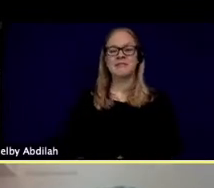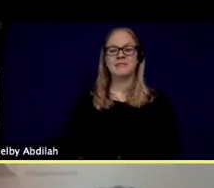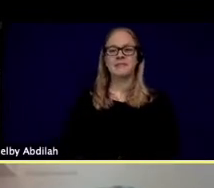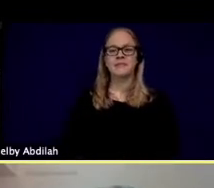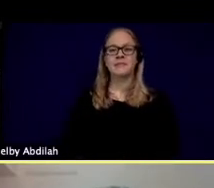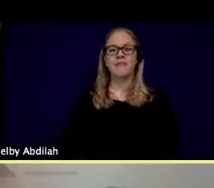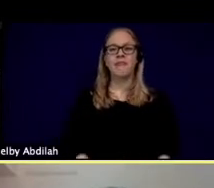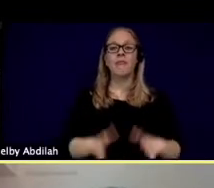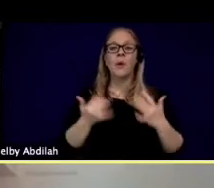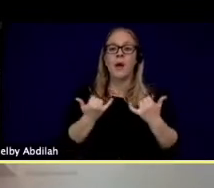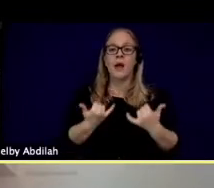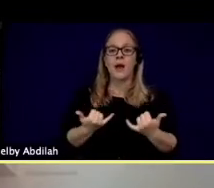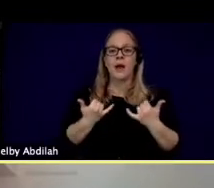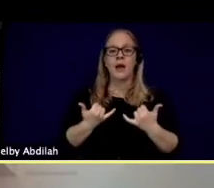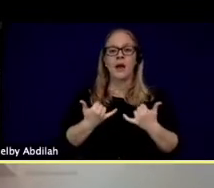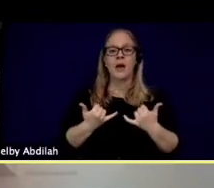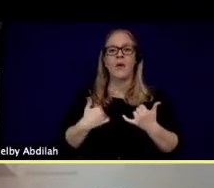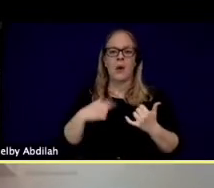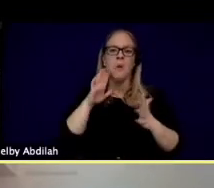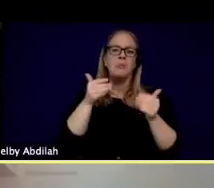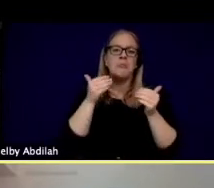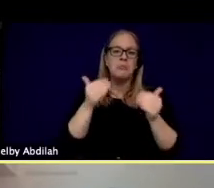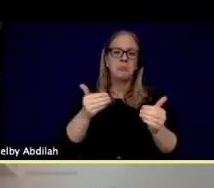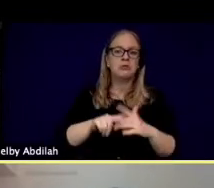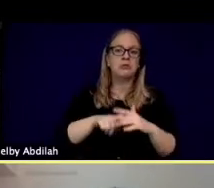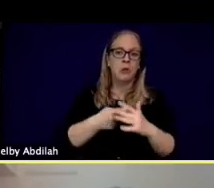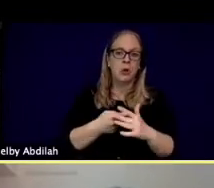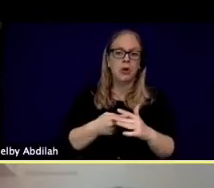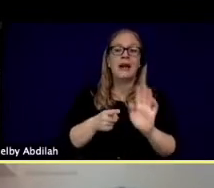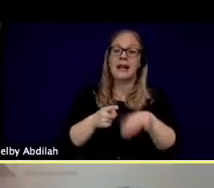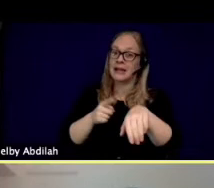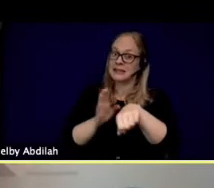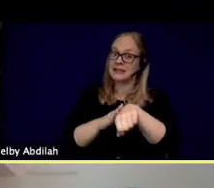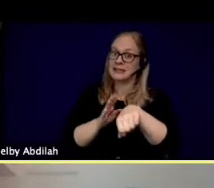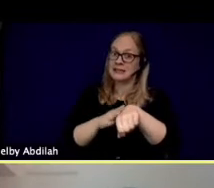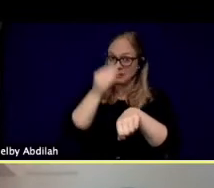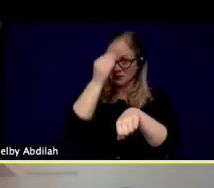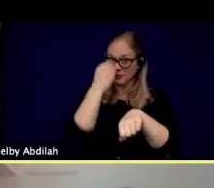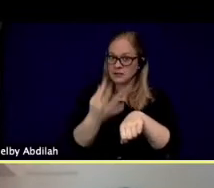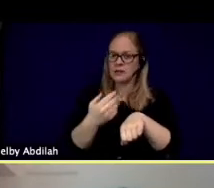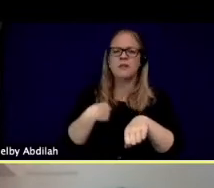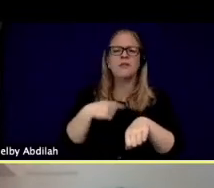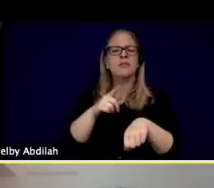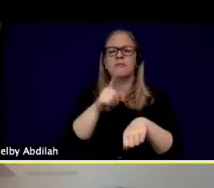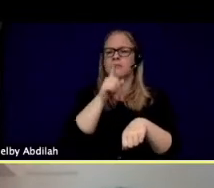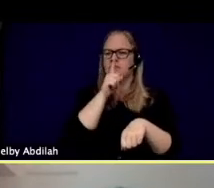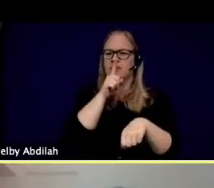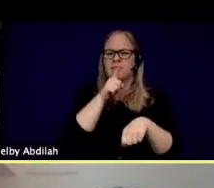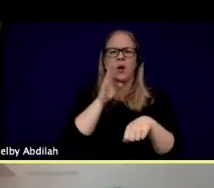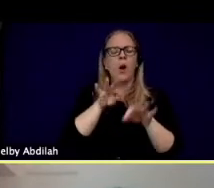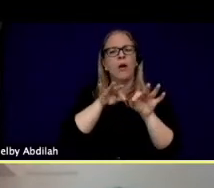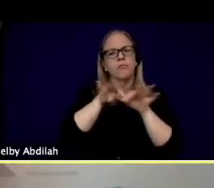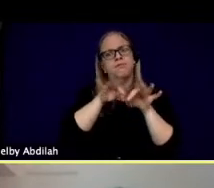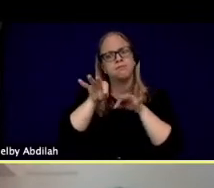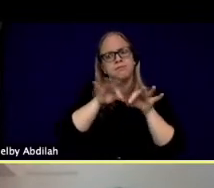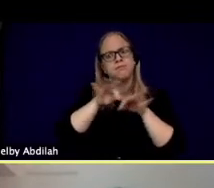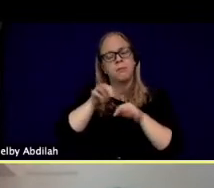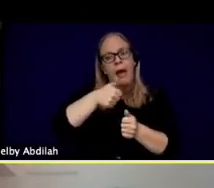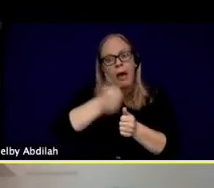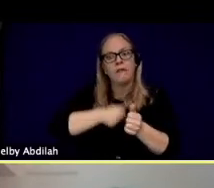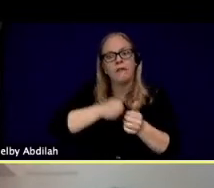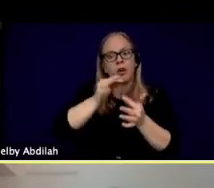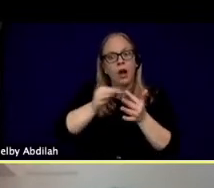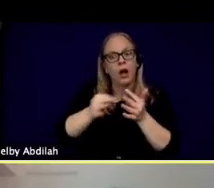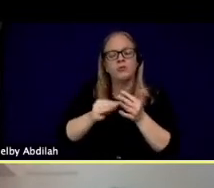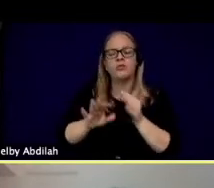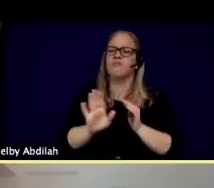going to start now. And just to let you know, I'm not covering all the options that are out there,